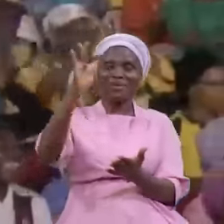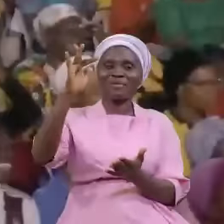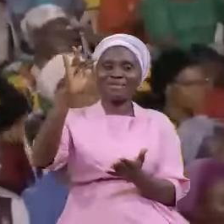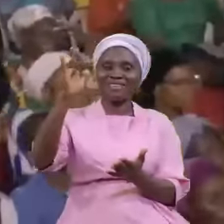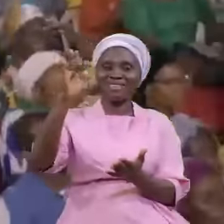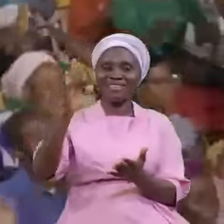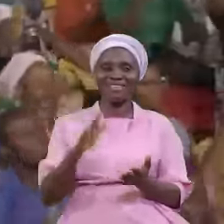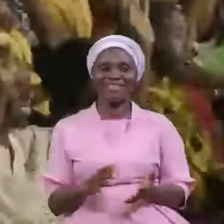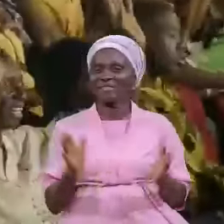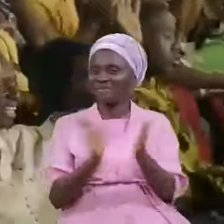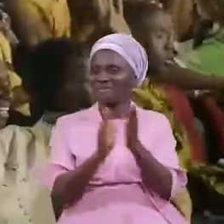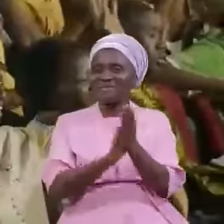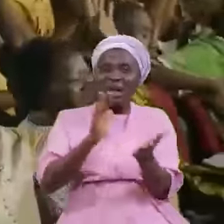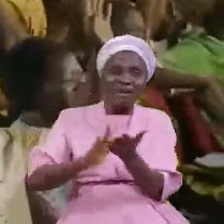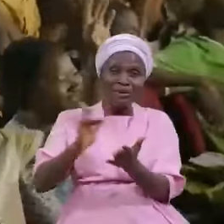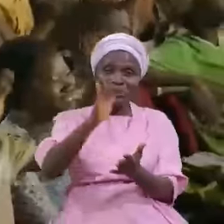Glory!